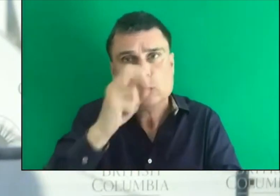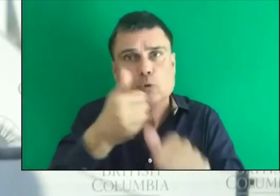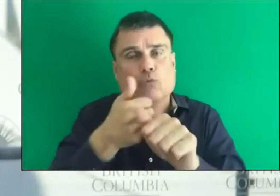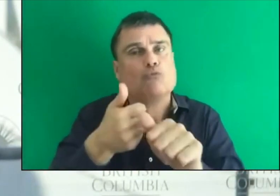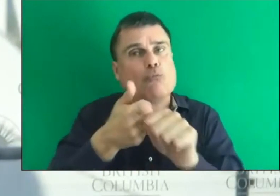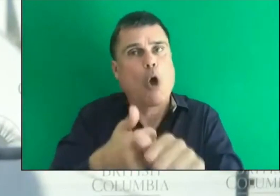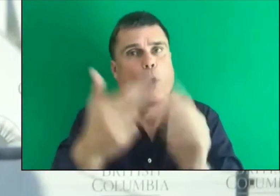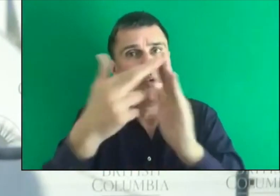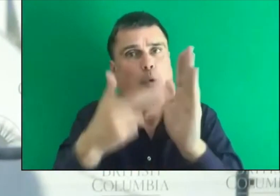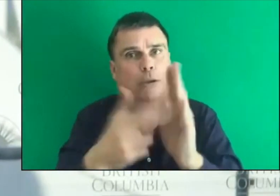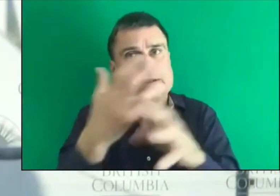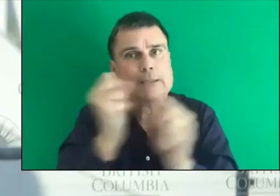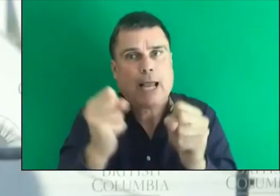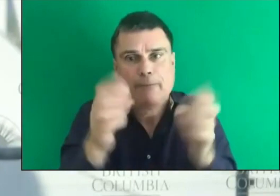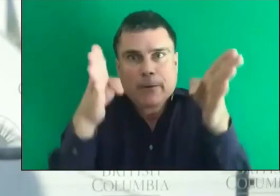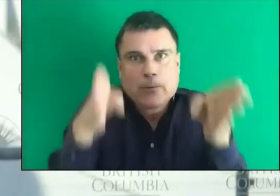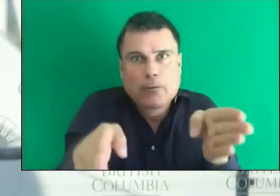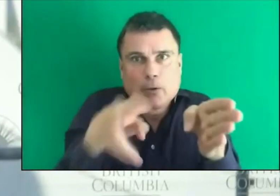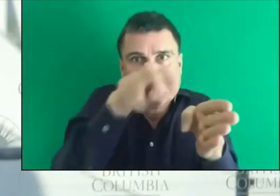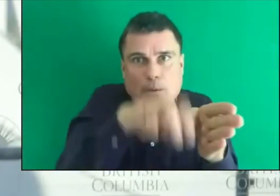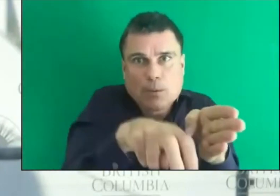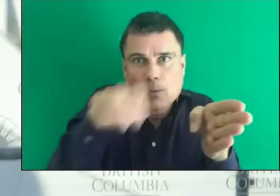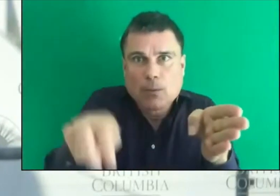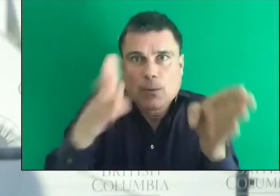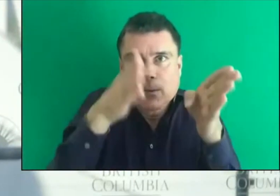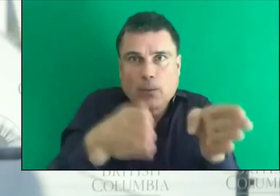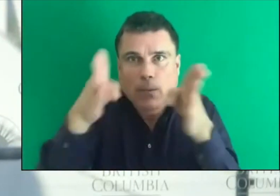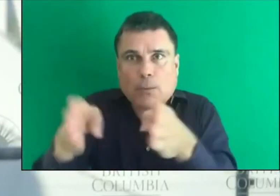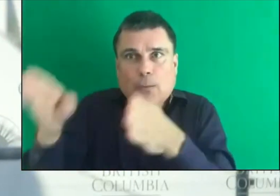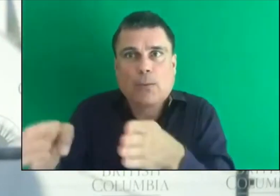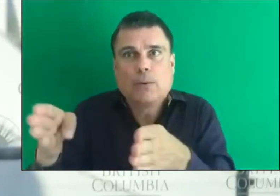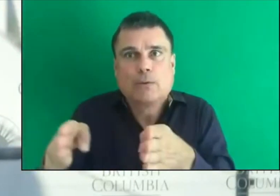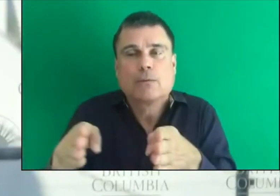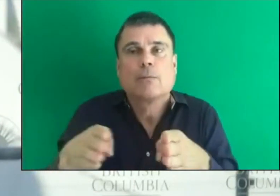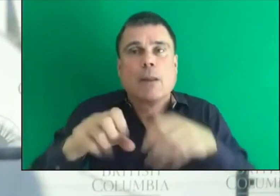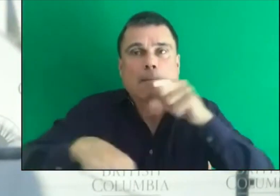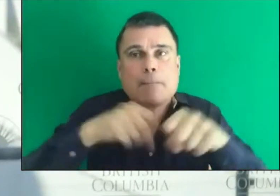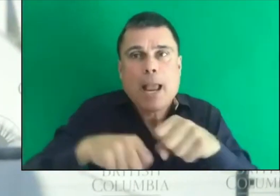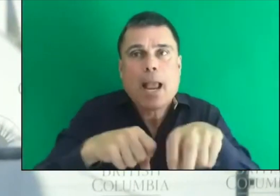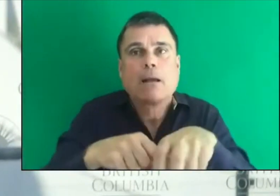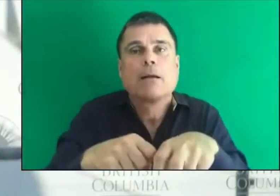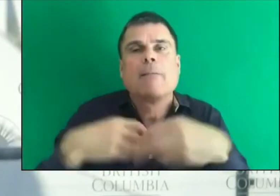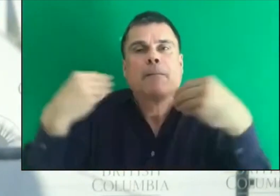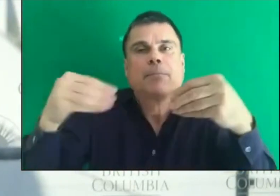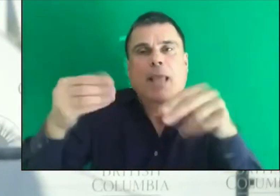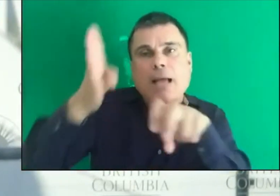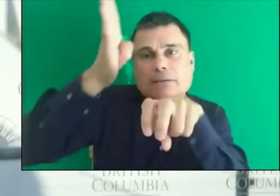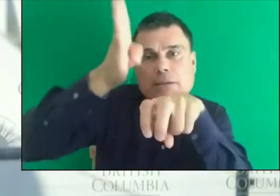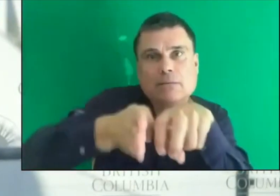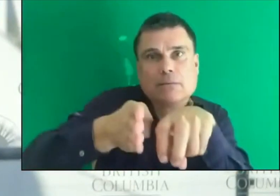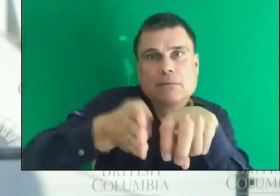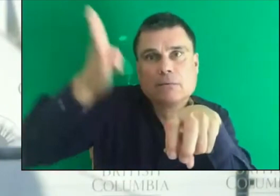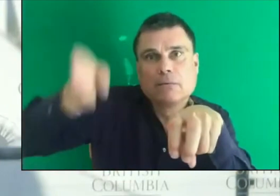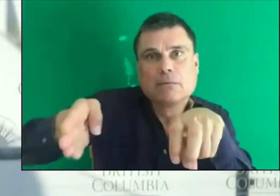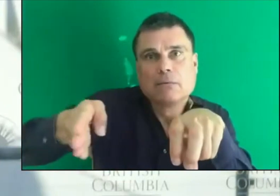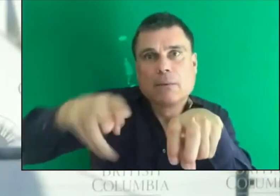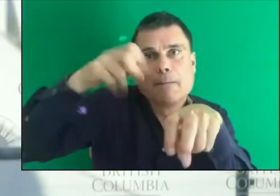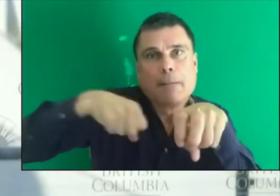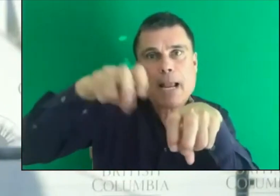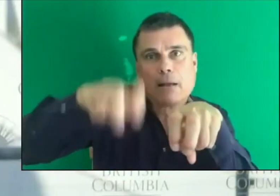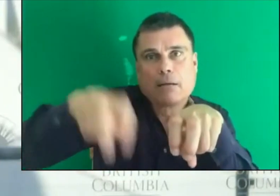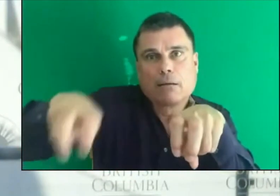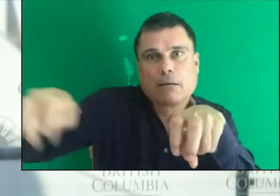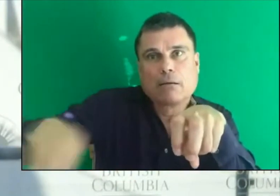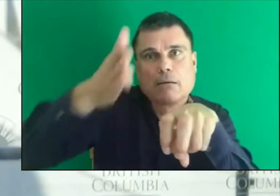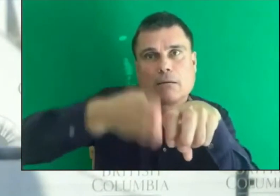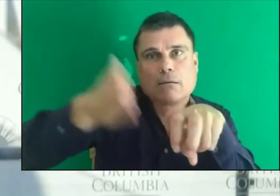are some spin class or spin companies that only do that have put in